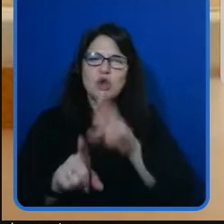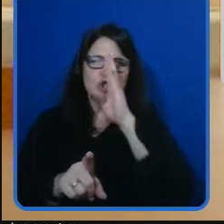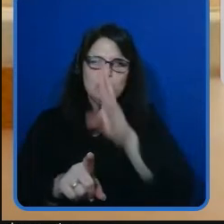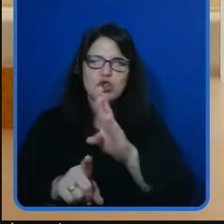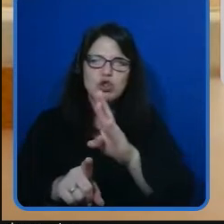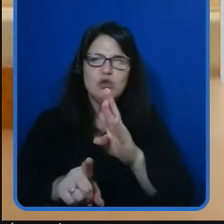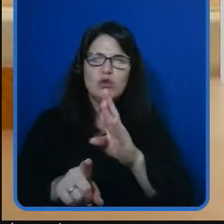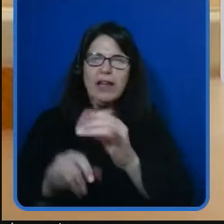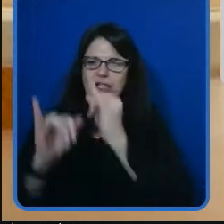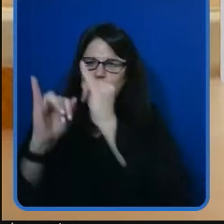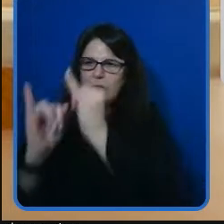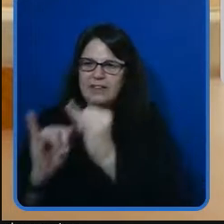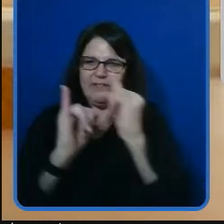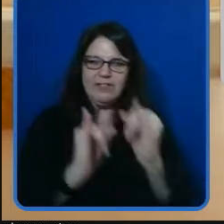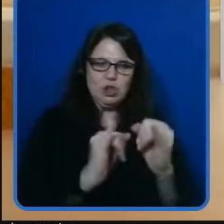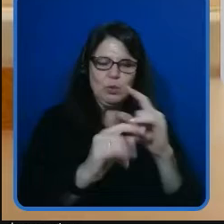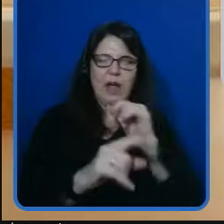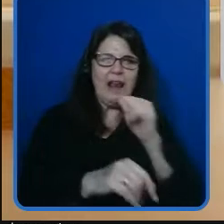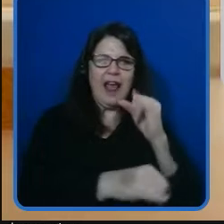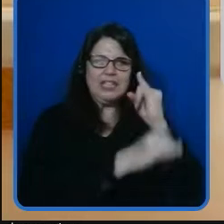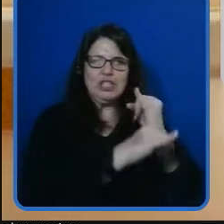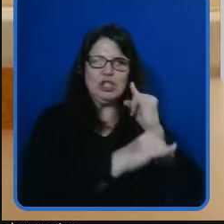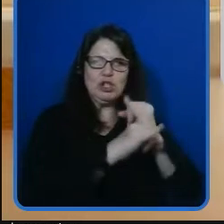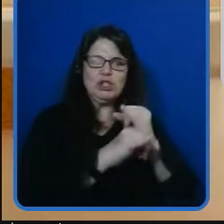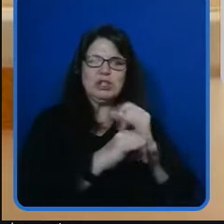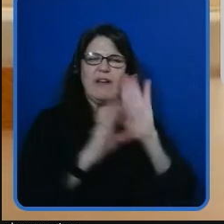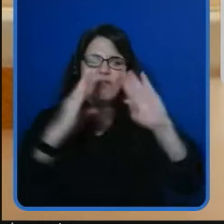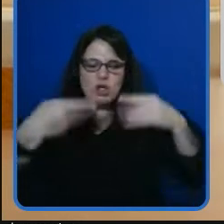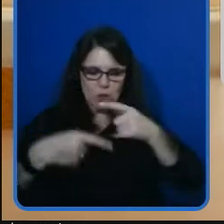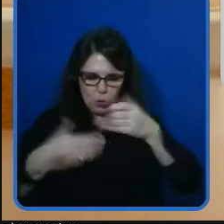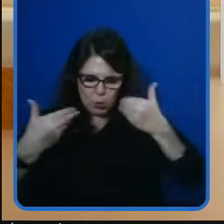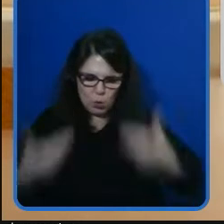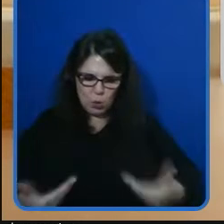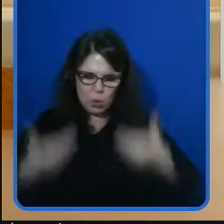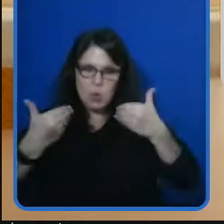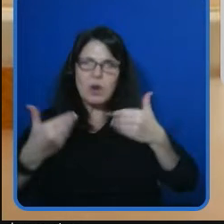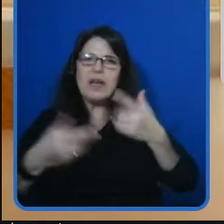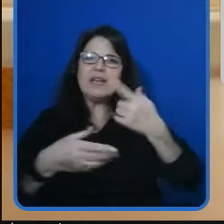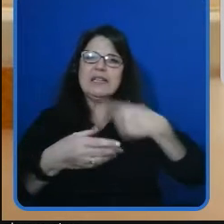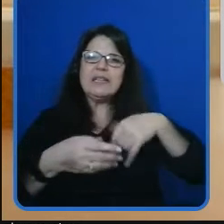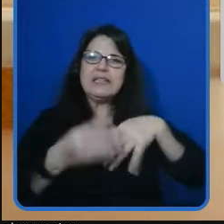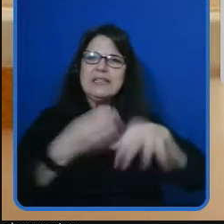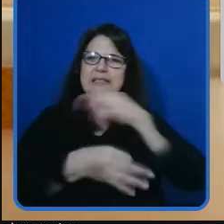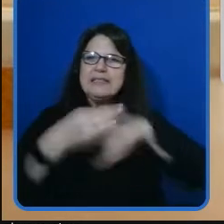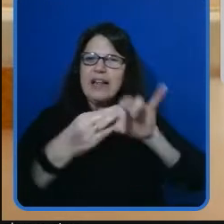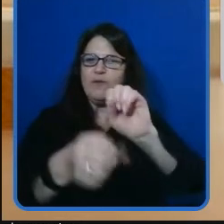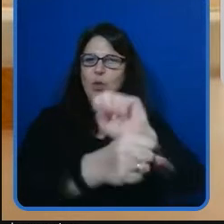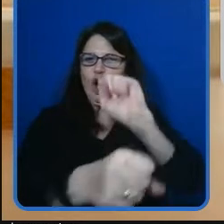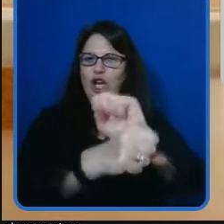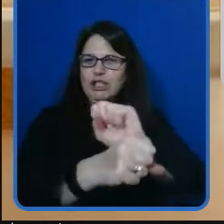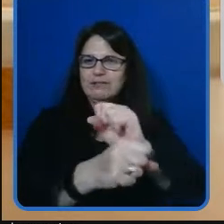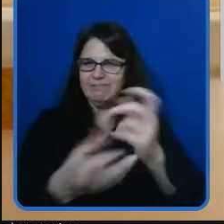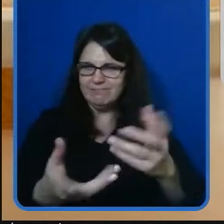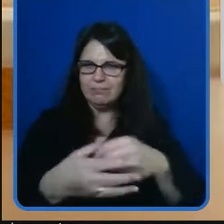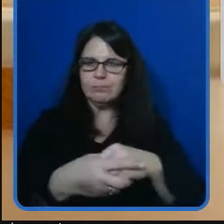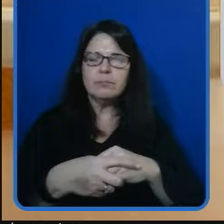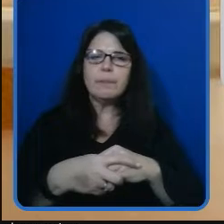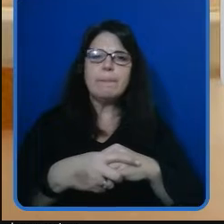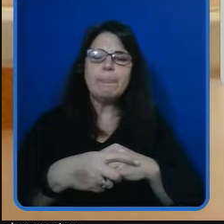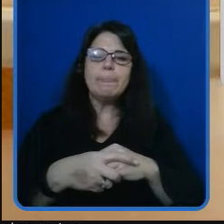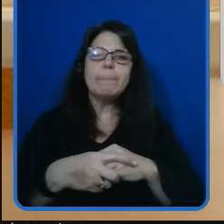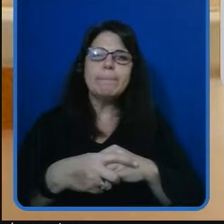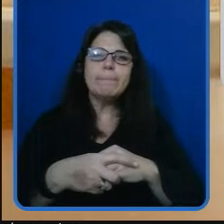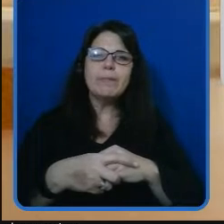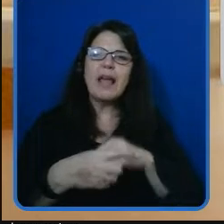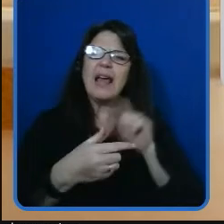institutions. It focuses more on who I am at work instead of where I work. Imposter syndrome is becoming easier to talk